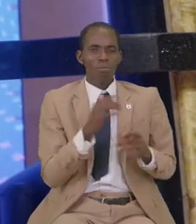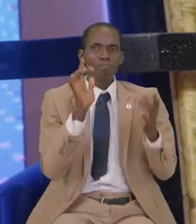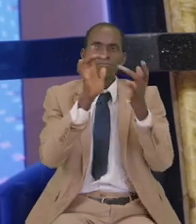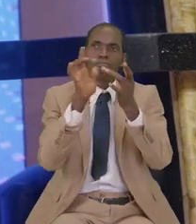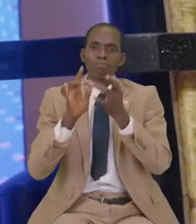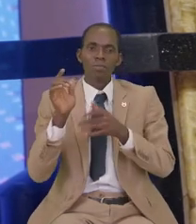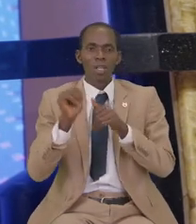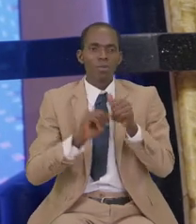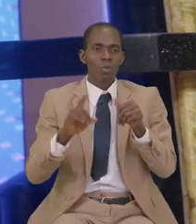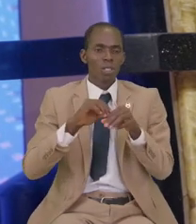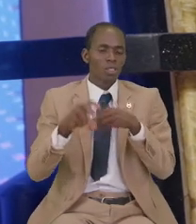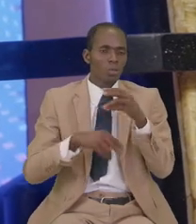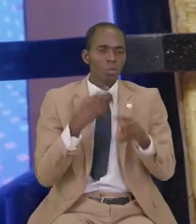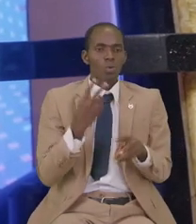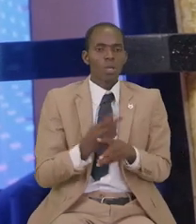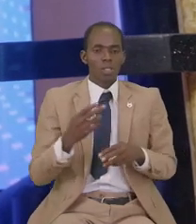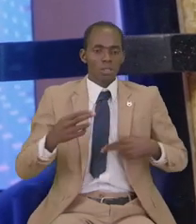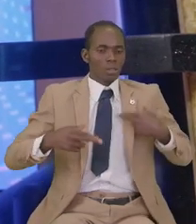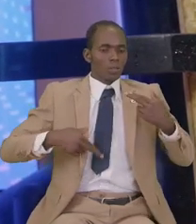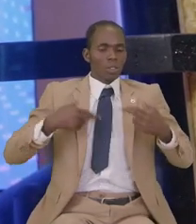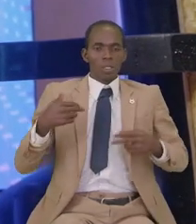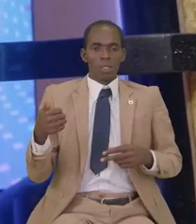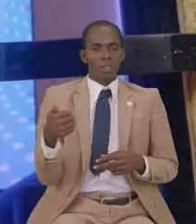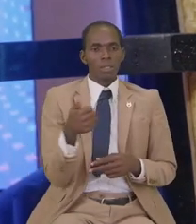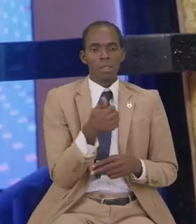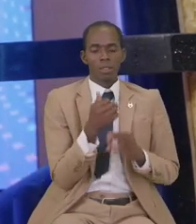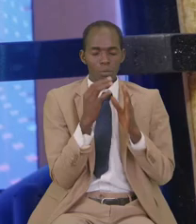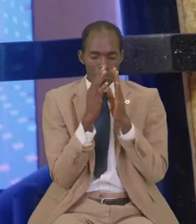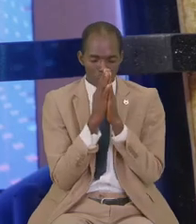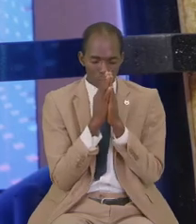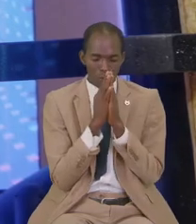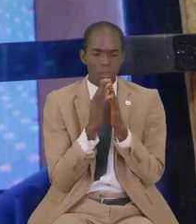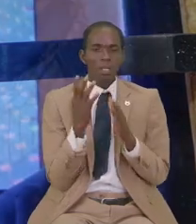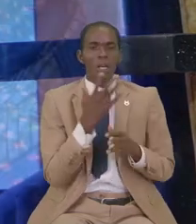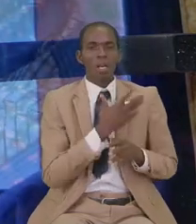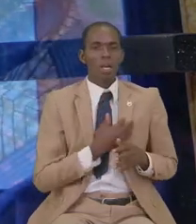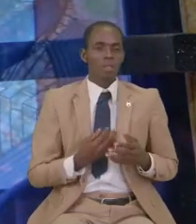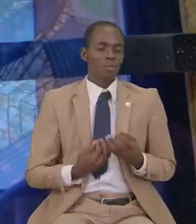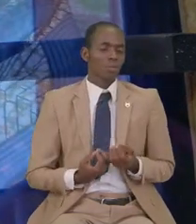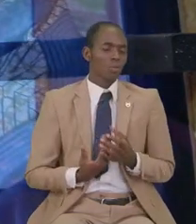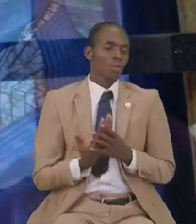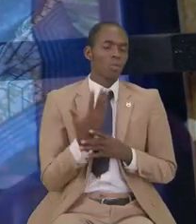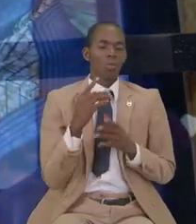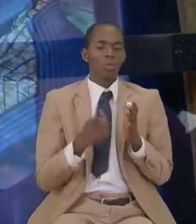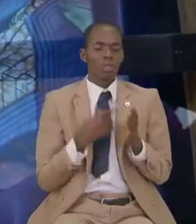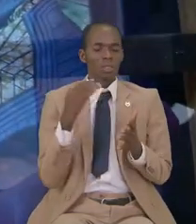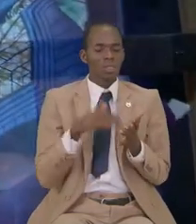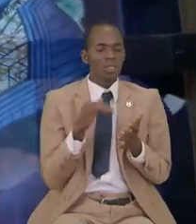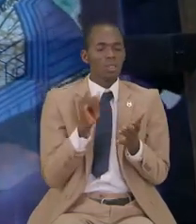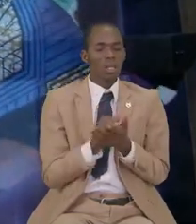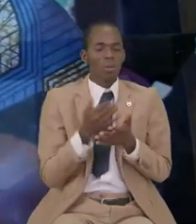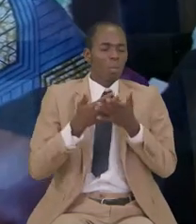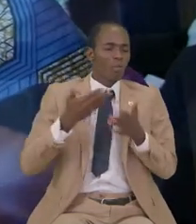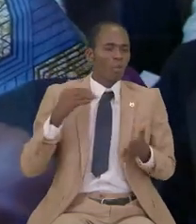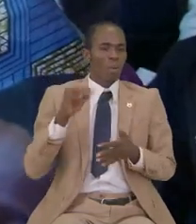We revive ourselves. We pray, and we kind of rejuvenate so that before Monday, we're